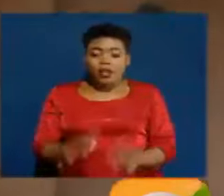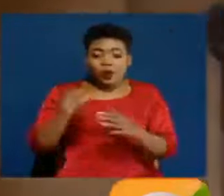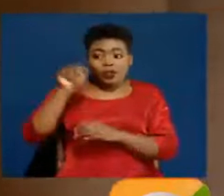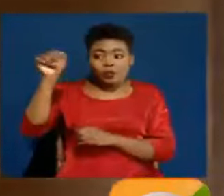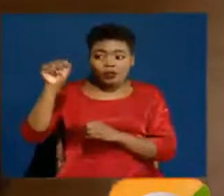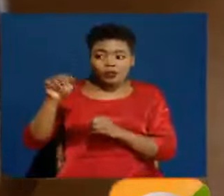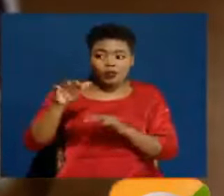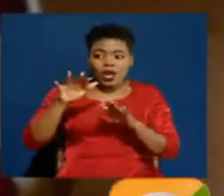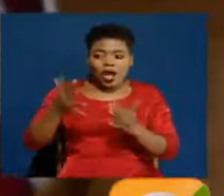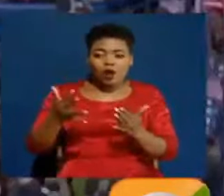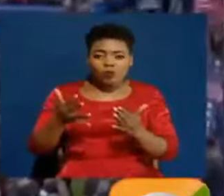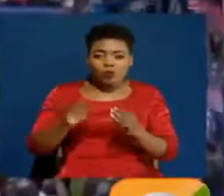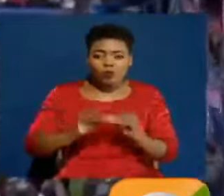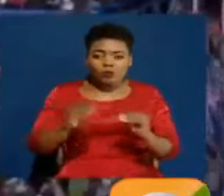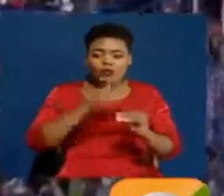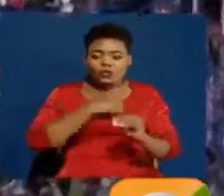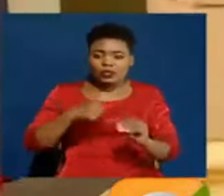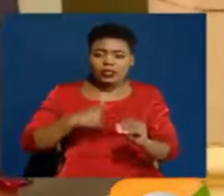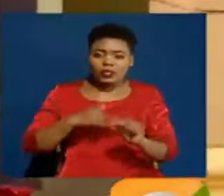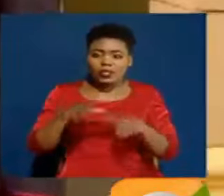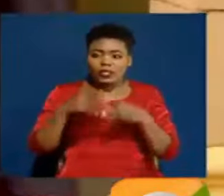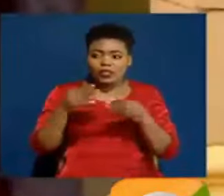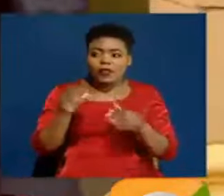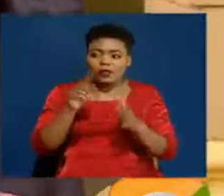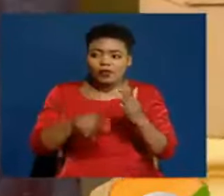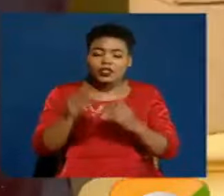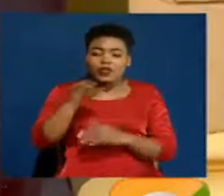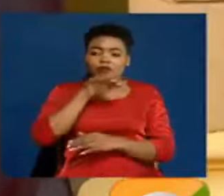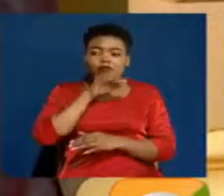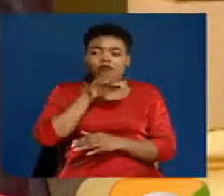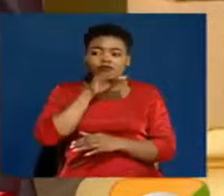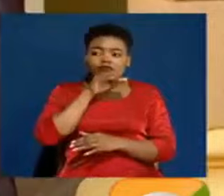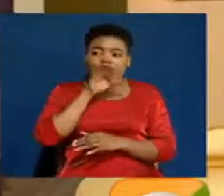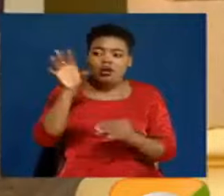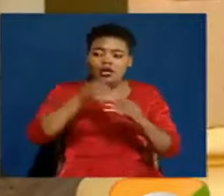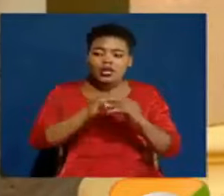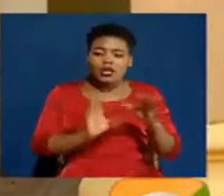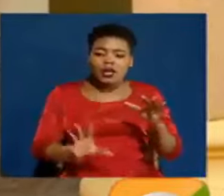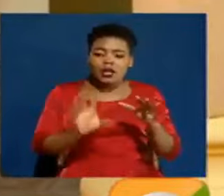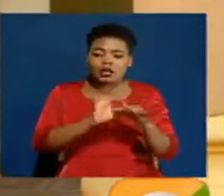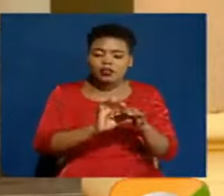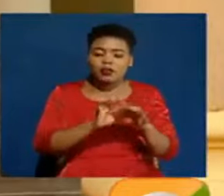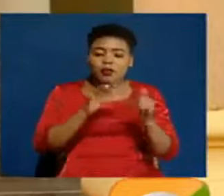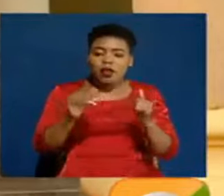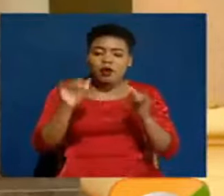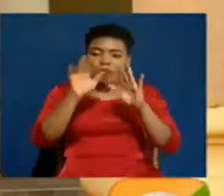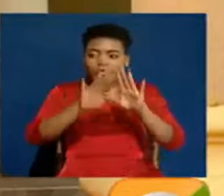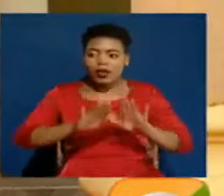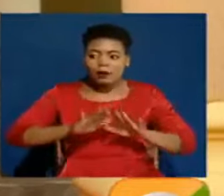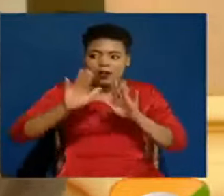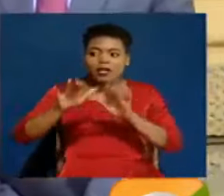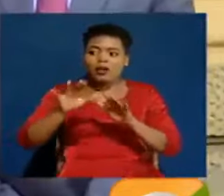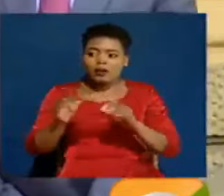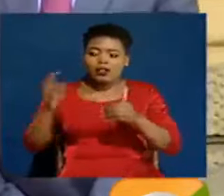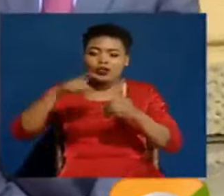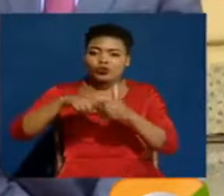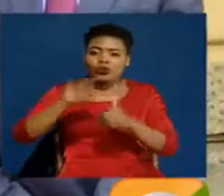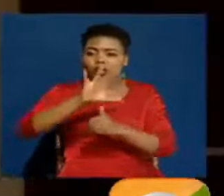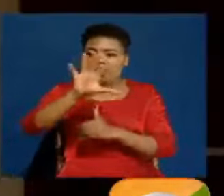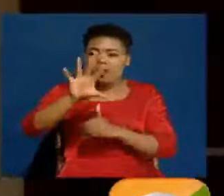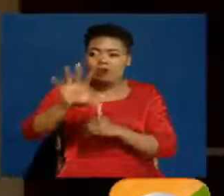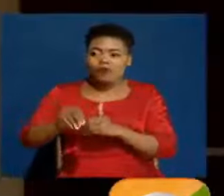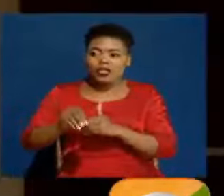party have to teach us, given the void left by Raila Odinga within Azimio as he seeks to elevate to the continental